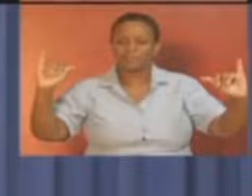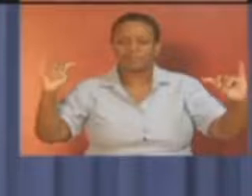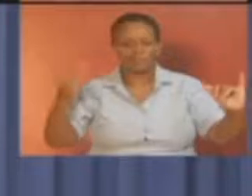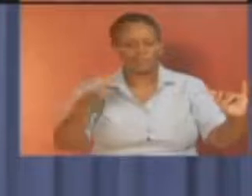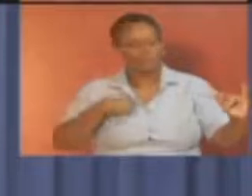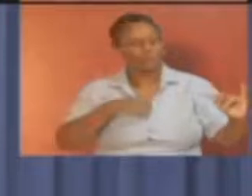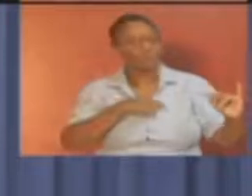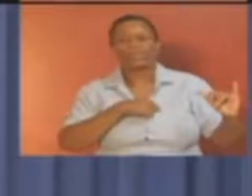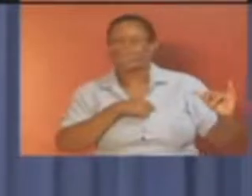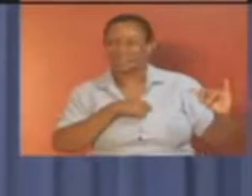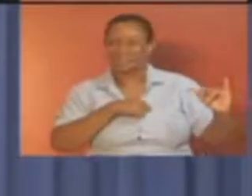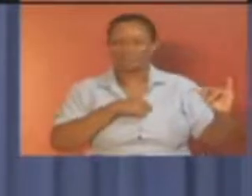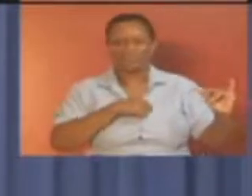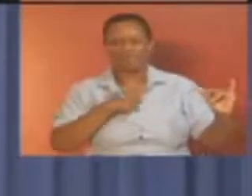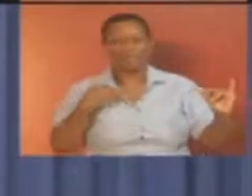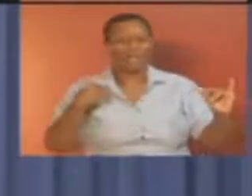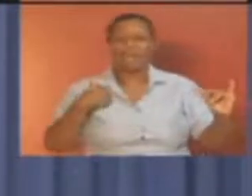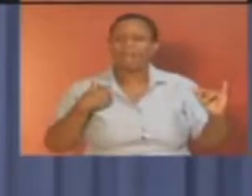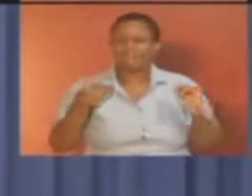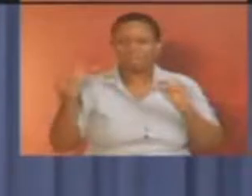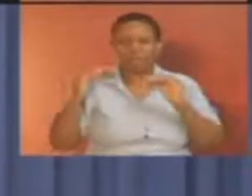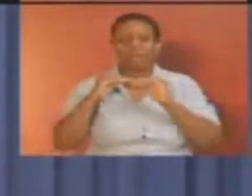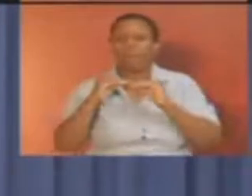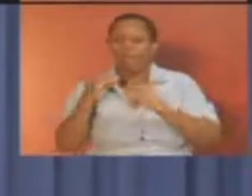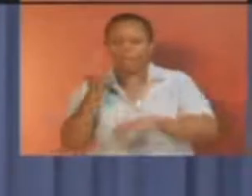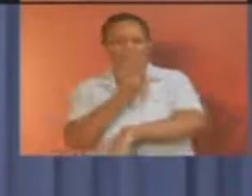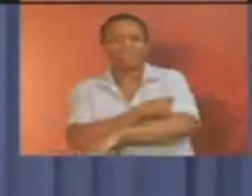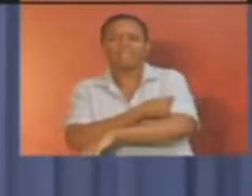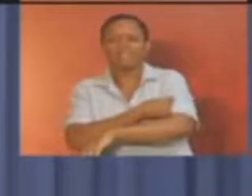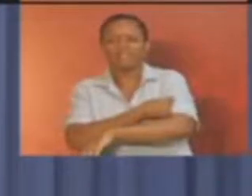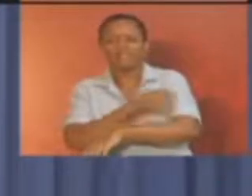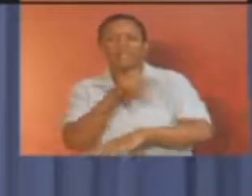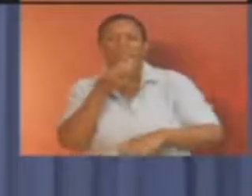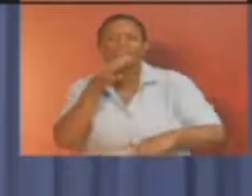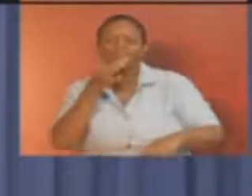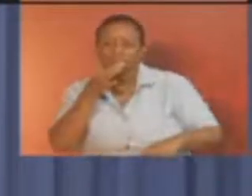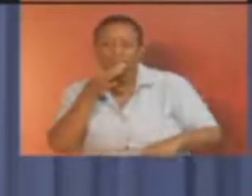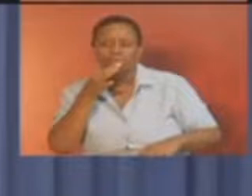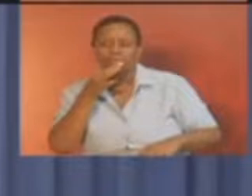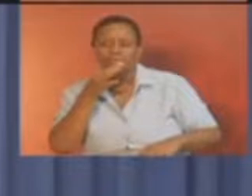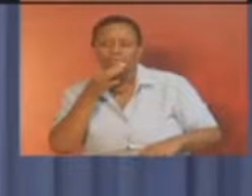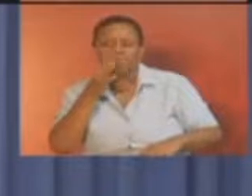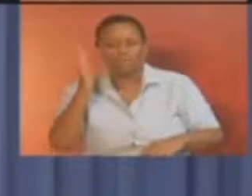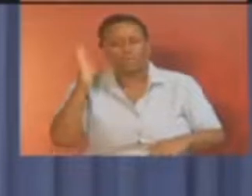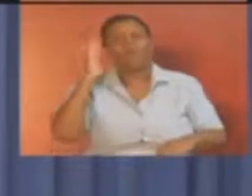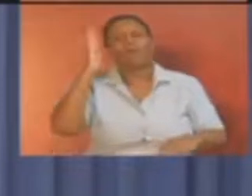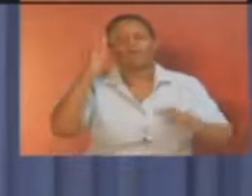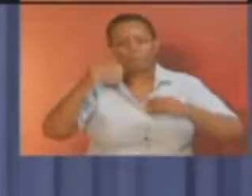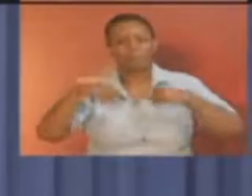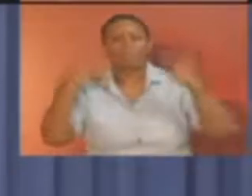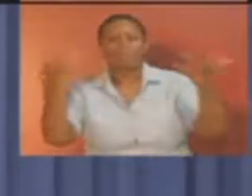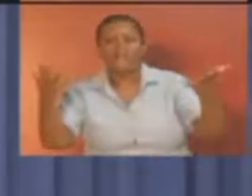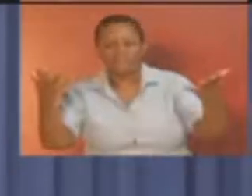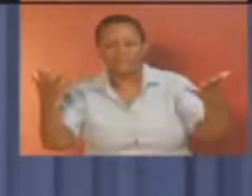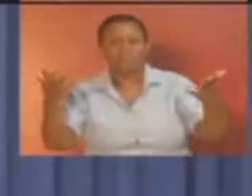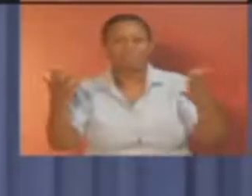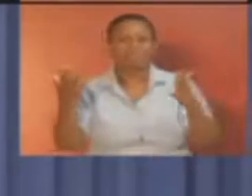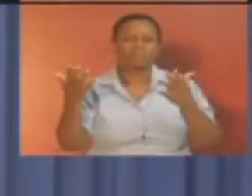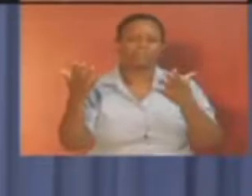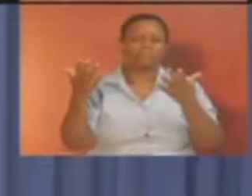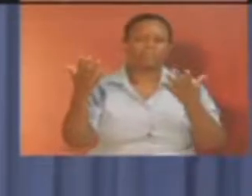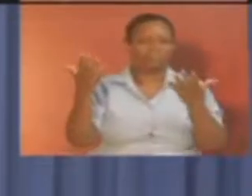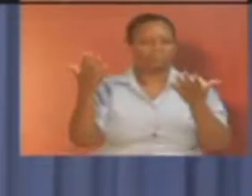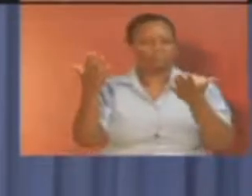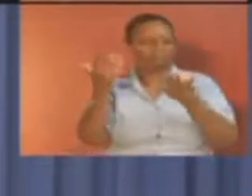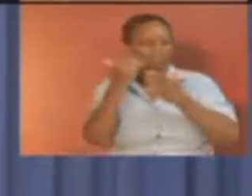expect to have some more vaccines available. When we didn't have the vaccines, we spoke about it. So let me end by asking